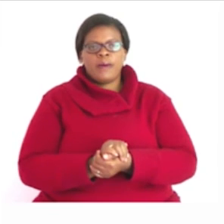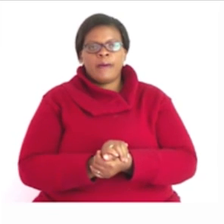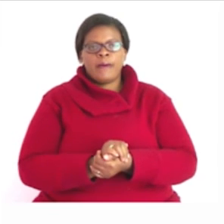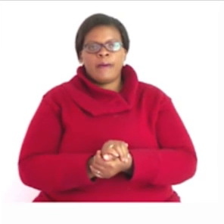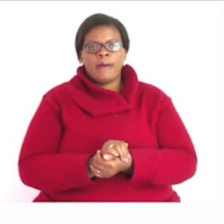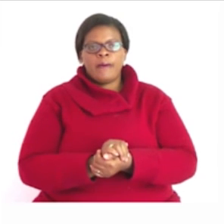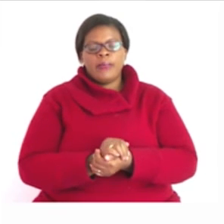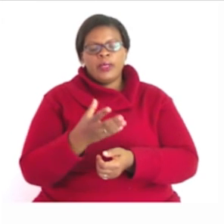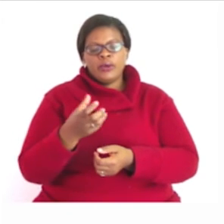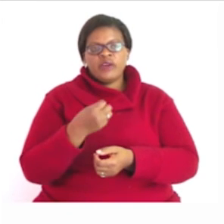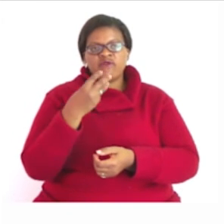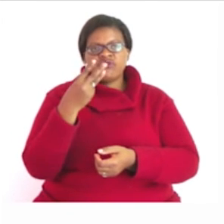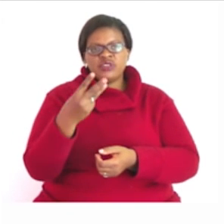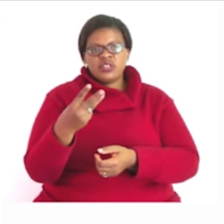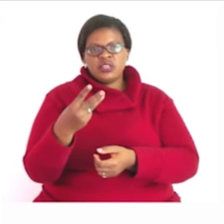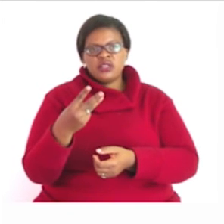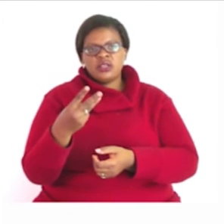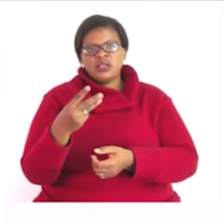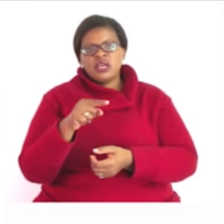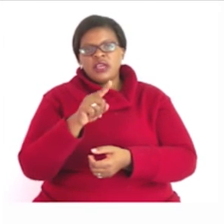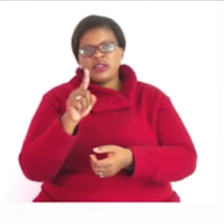And then we have 3 and 8.